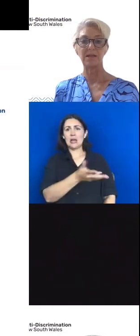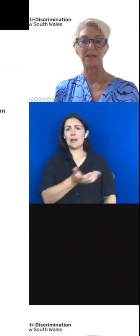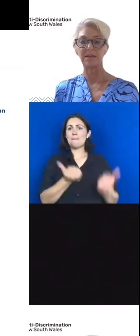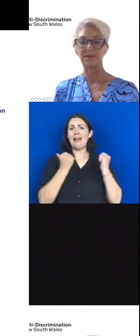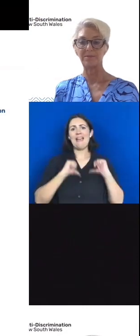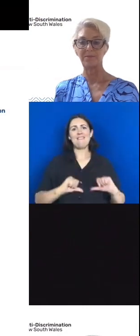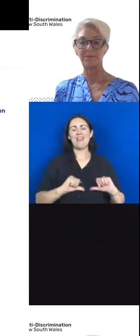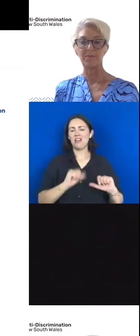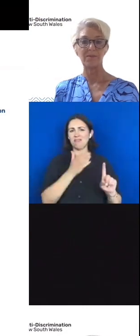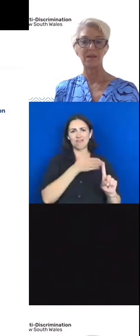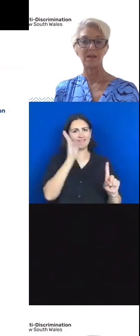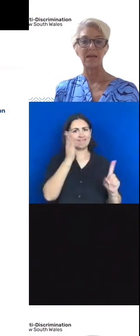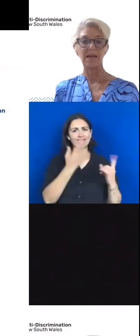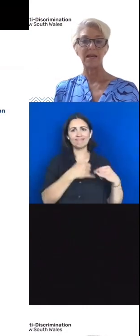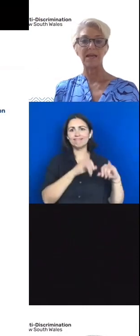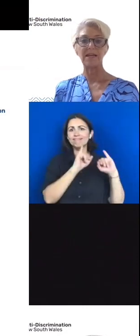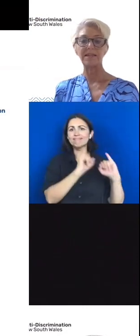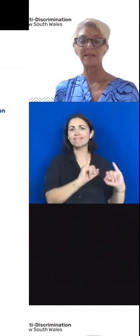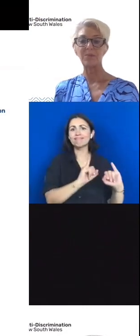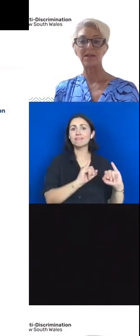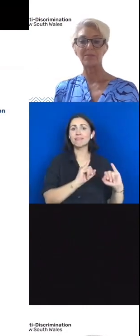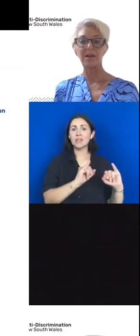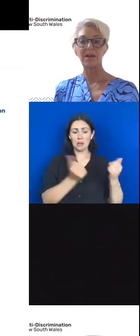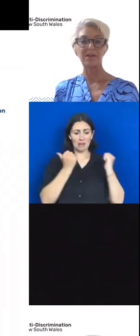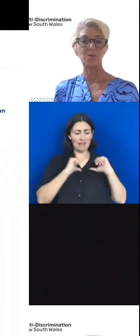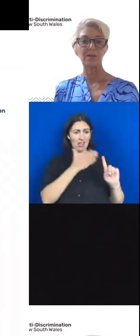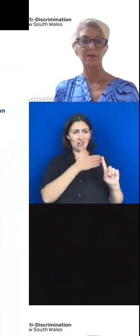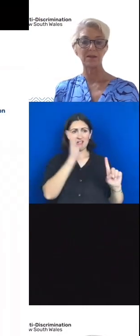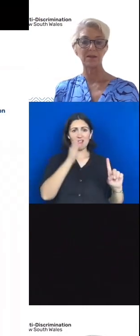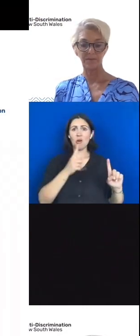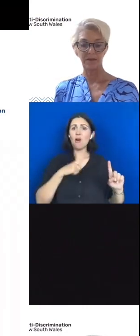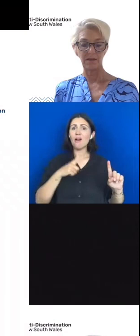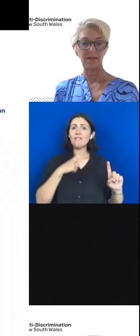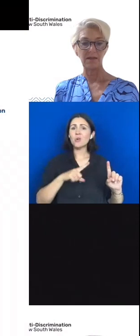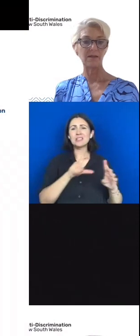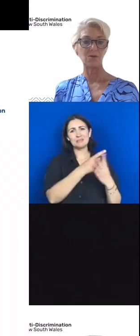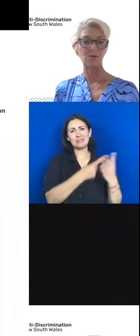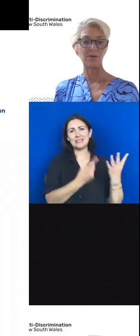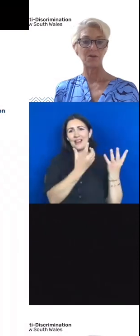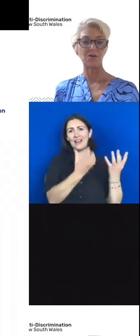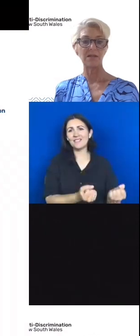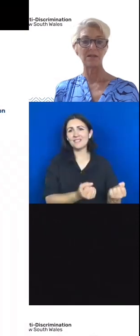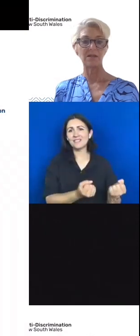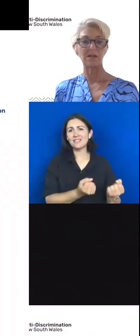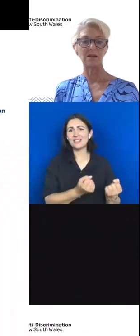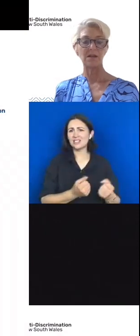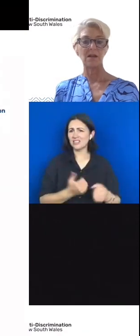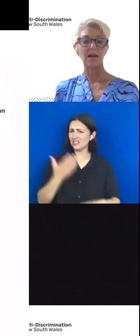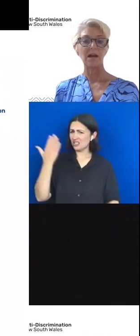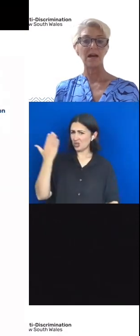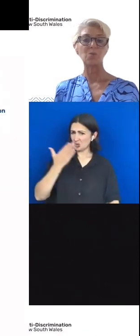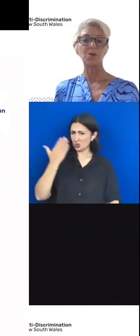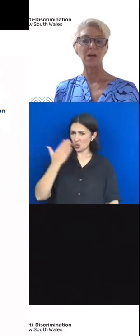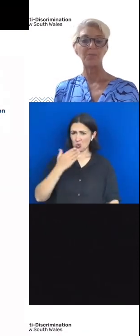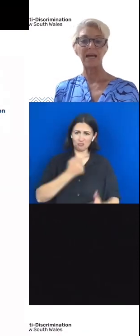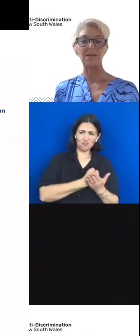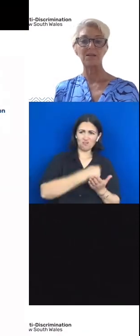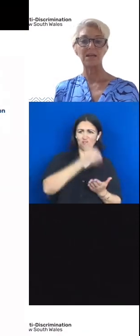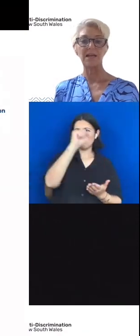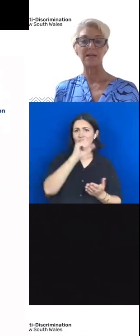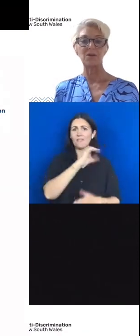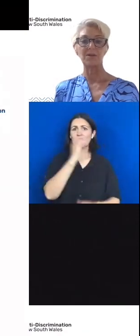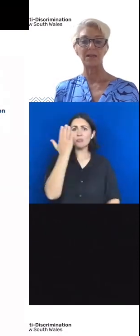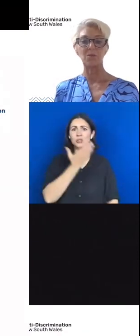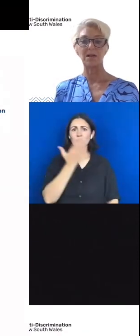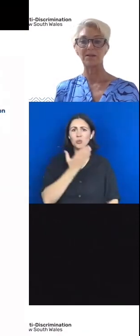their disability. Is this practice by the school system discriminatory, and would a complaint